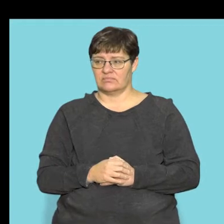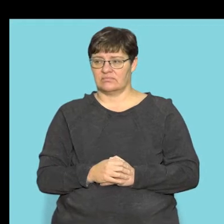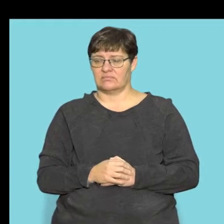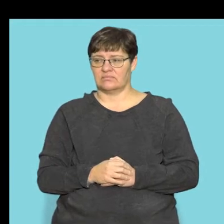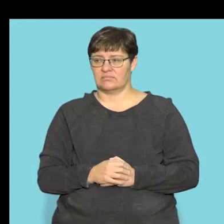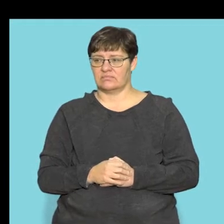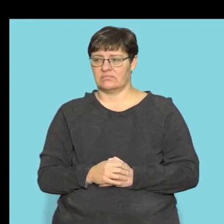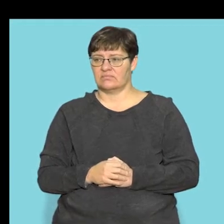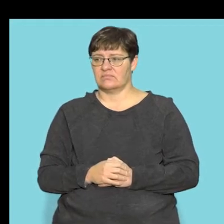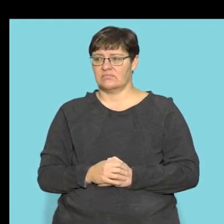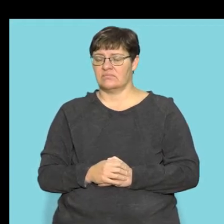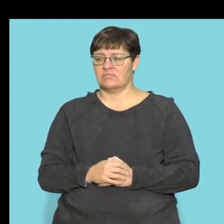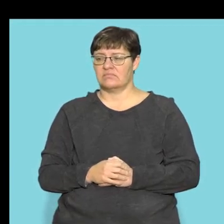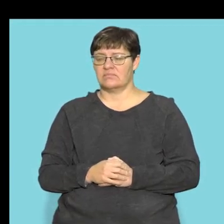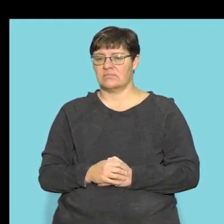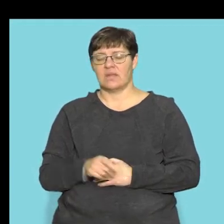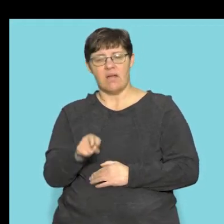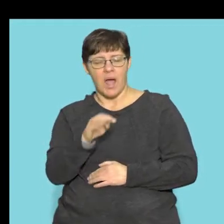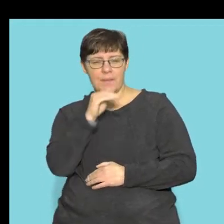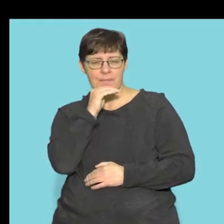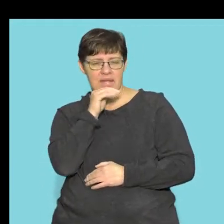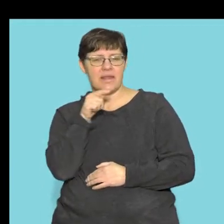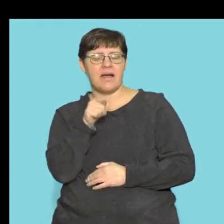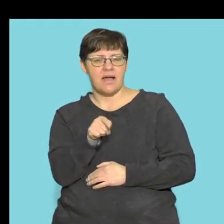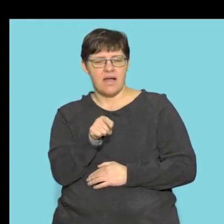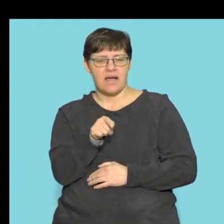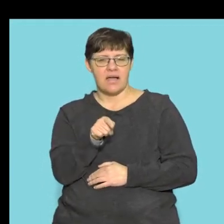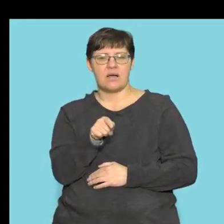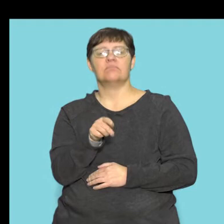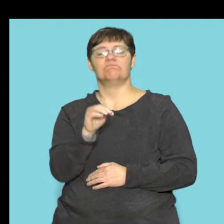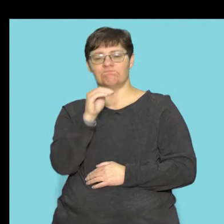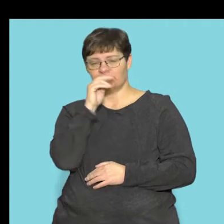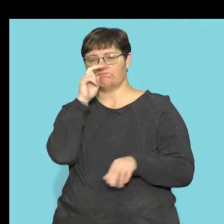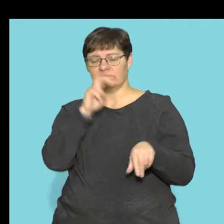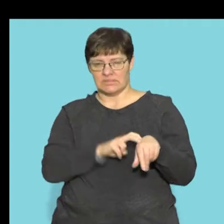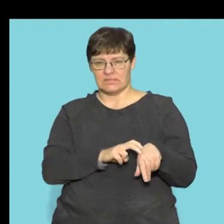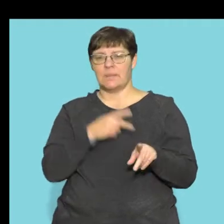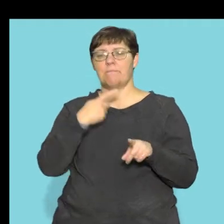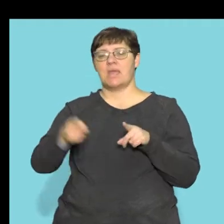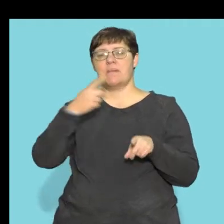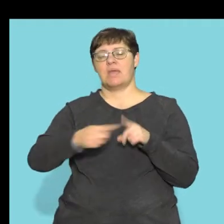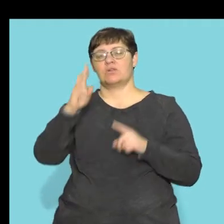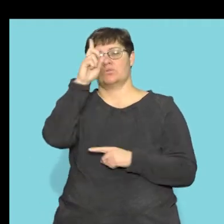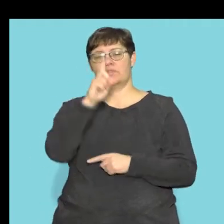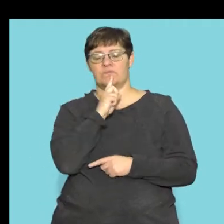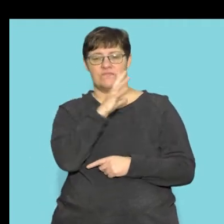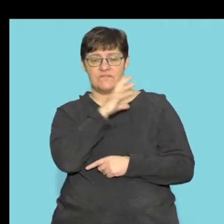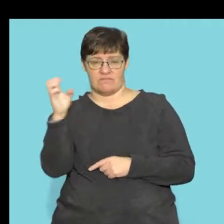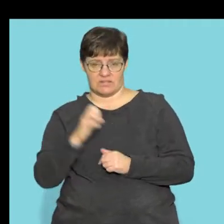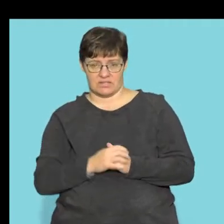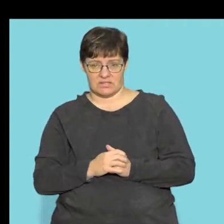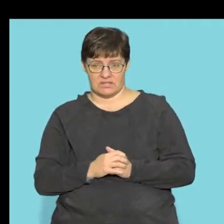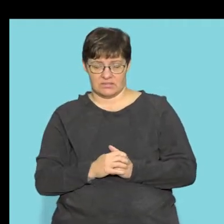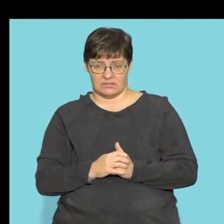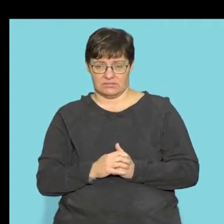90,90 when you round it off. So this really means that Sophie will then need to pay 2,500, right? Let's